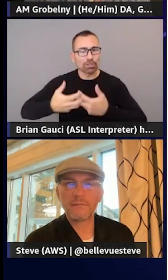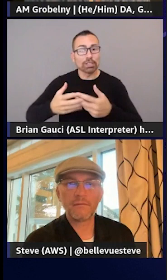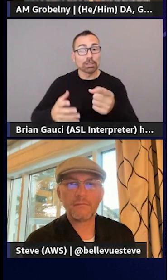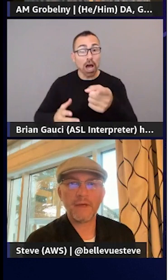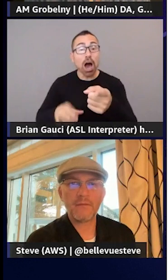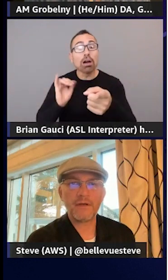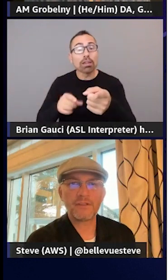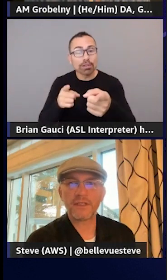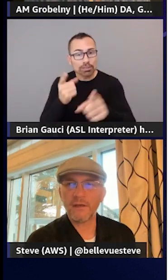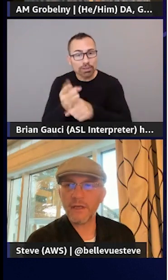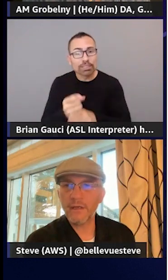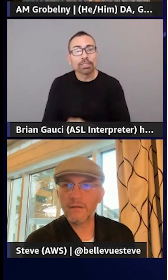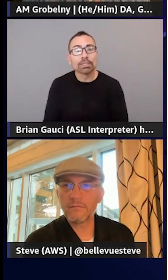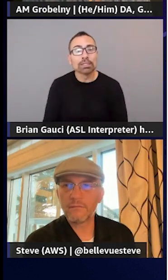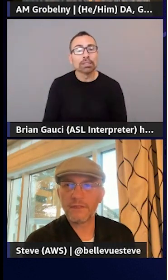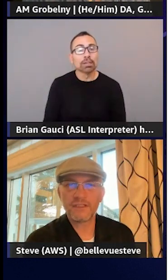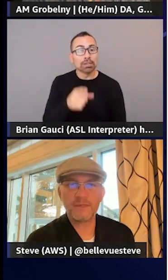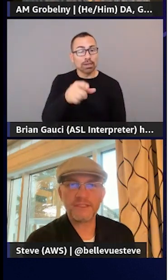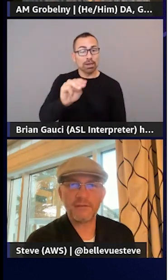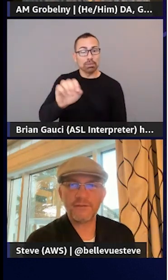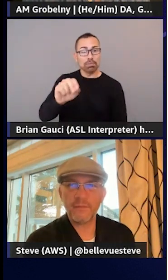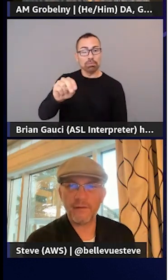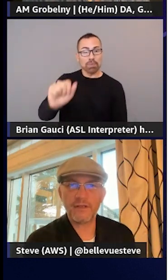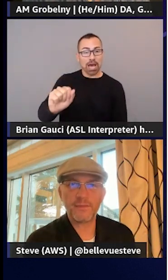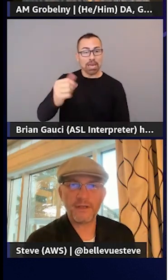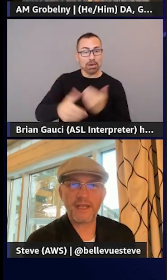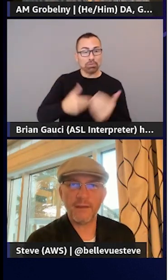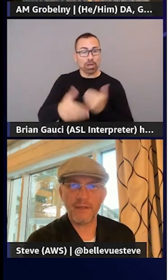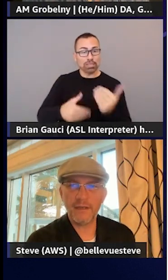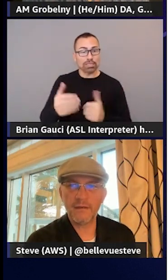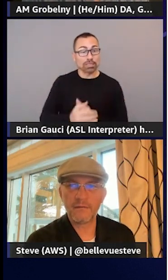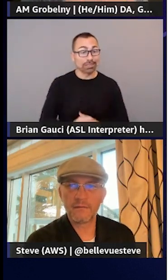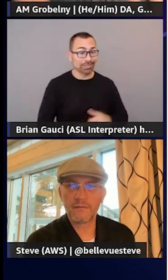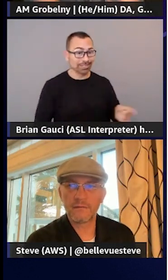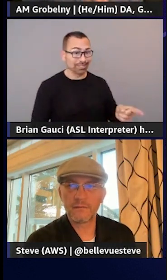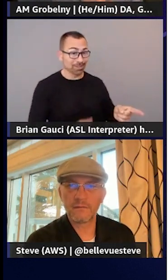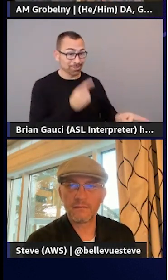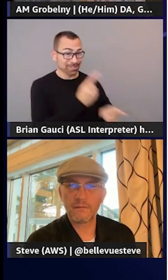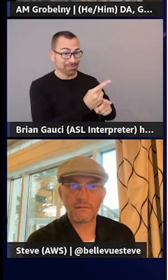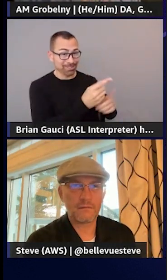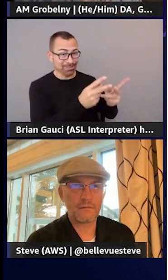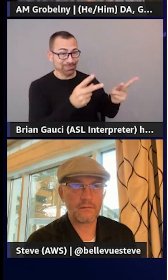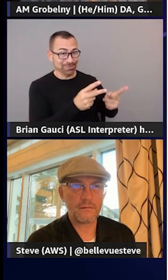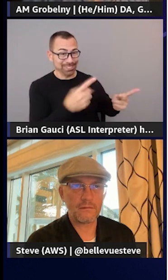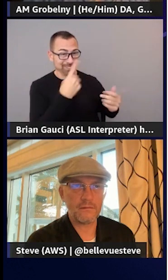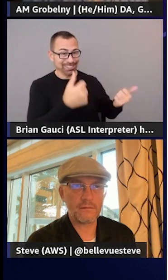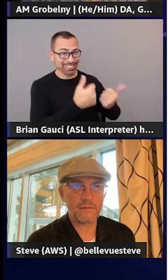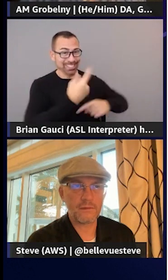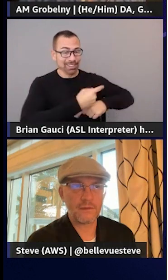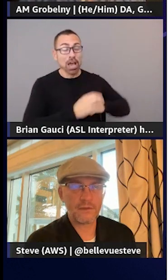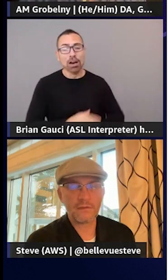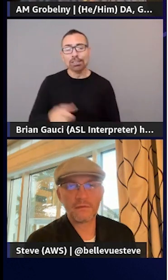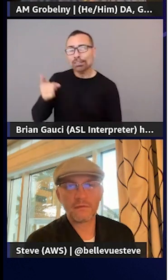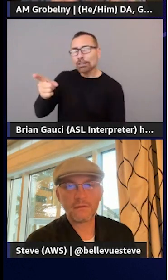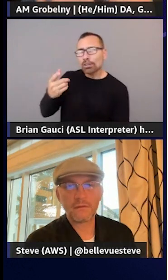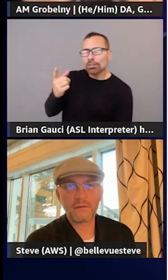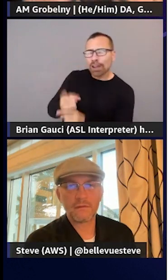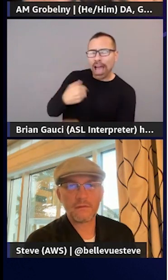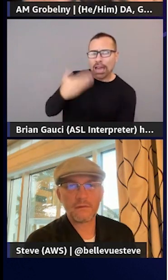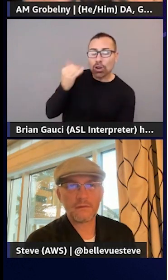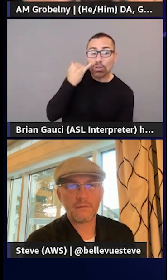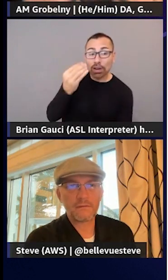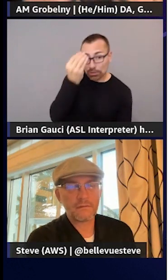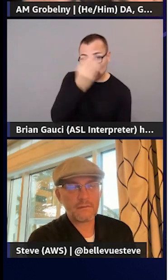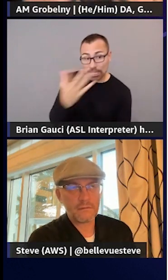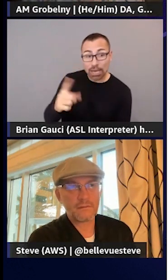go. Manner processing. Okay. So this has been set up for me, right? As part of the game day. Well, yeah, I don't know if I said that earlier or not, Steve, but when you're playing